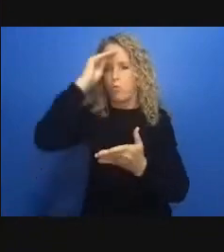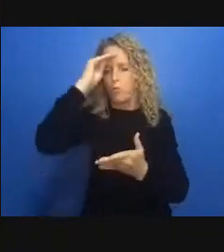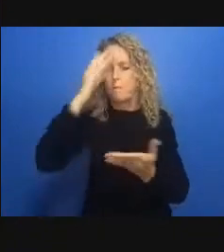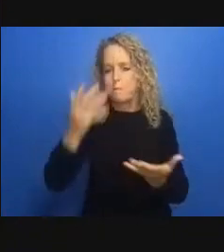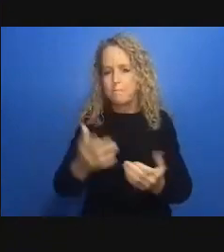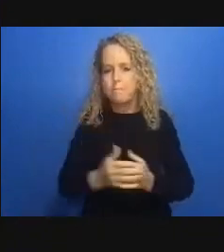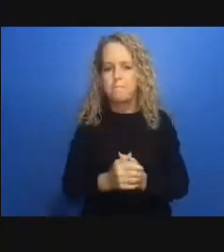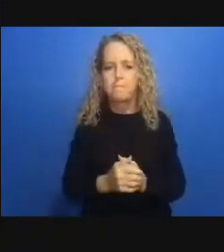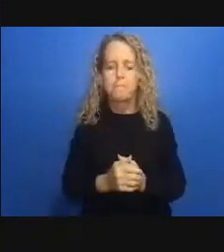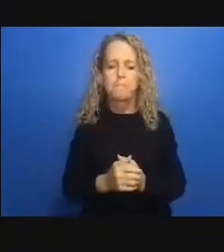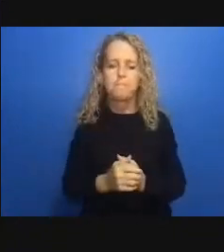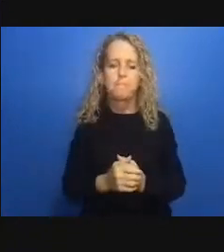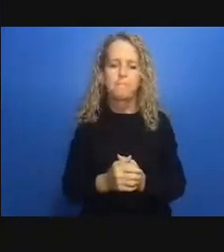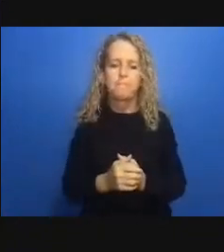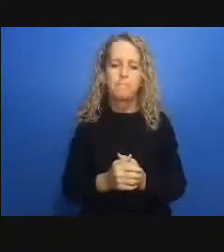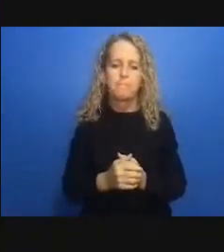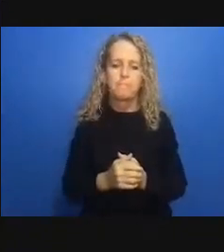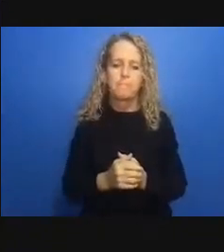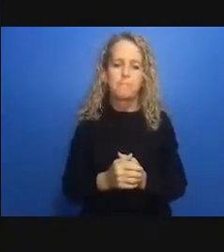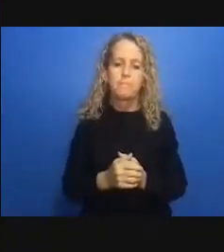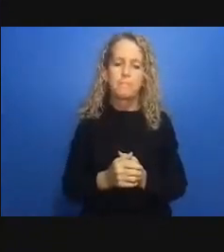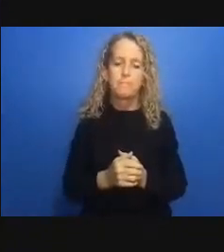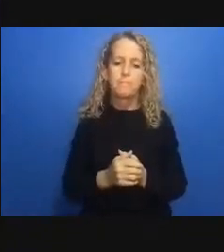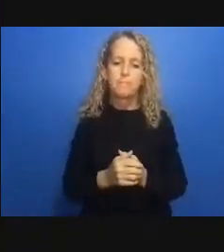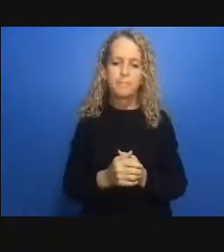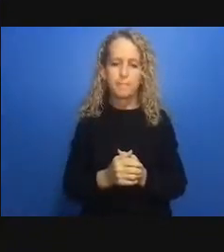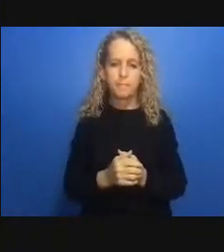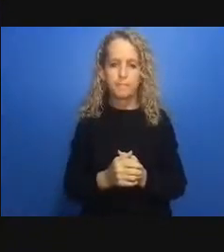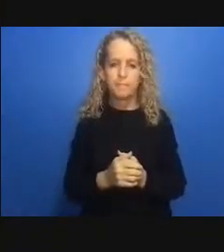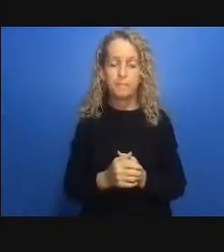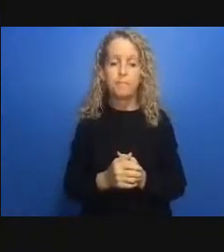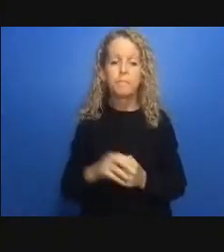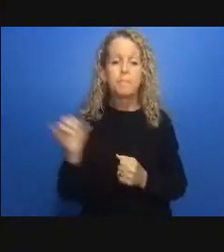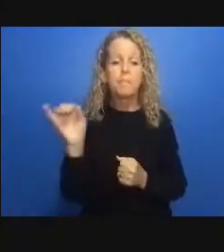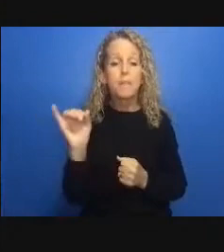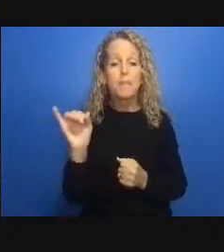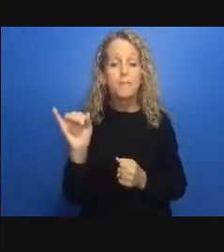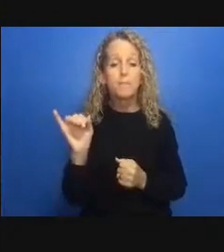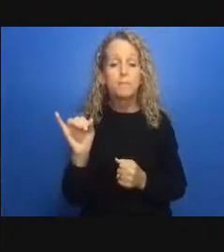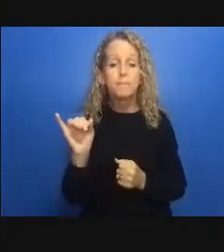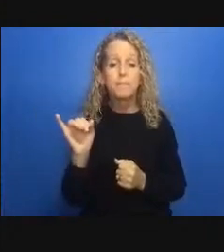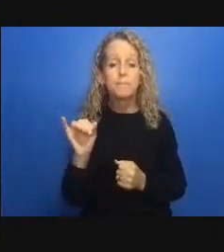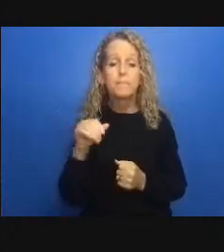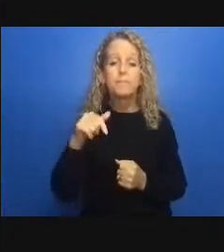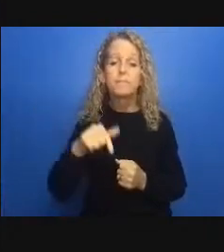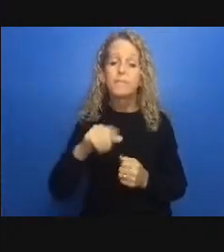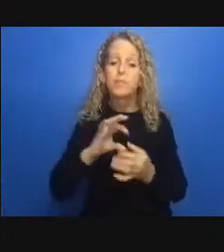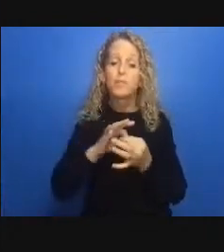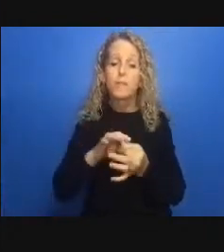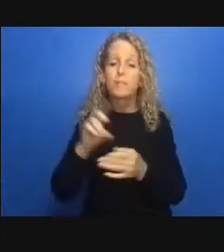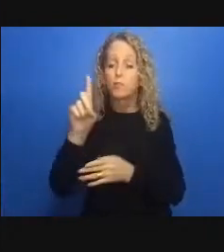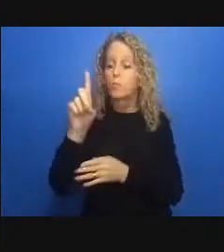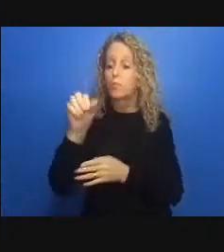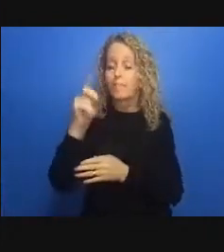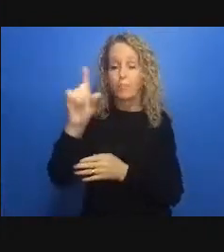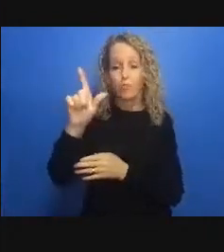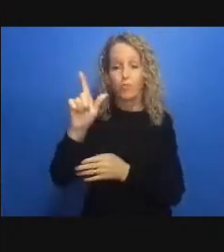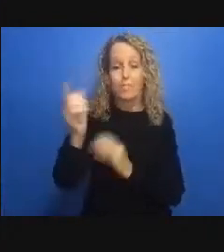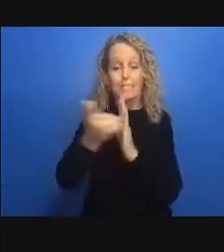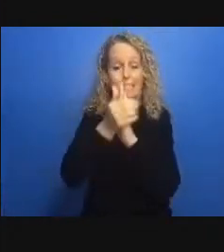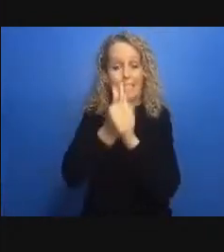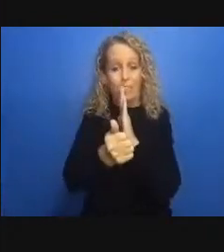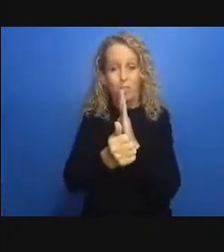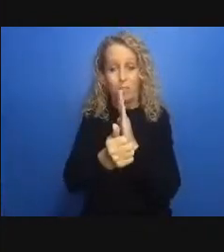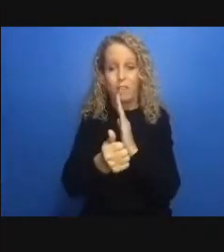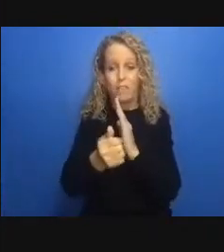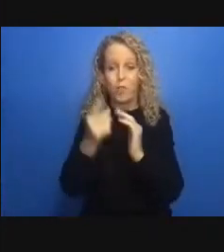programming. And then another piece that we want to do with digital skills in our education ecosystem is